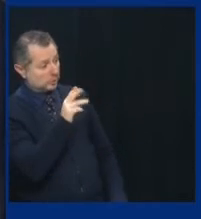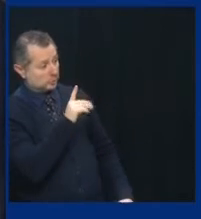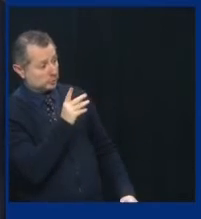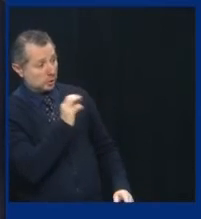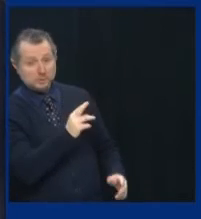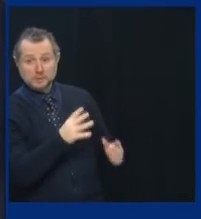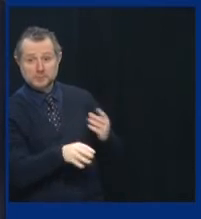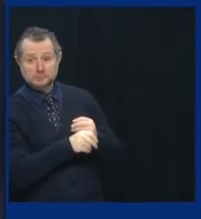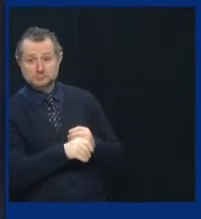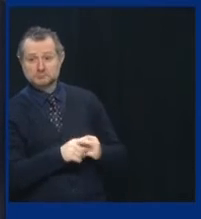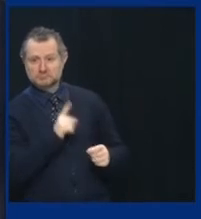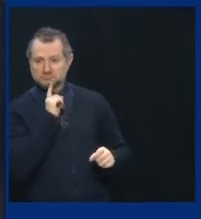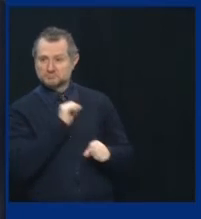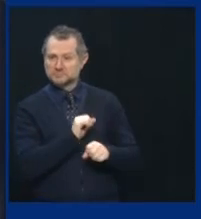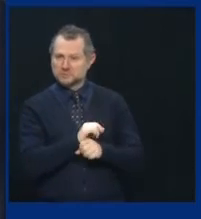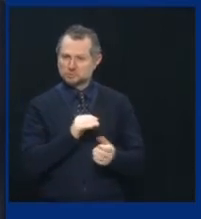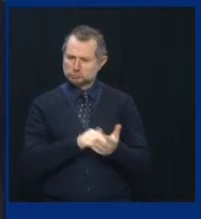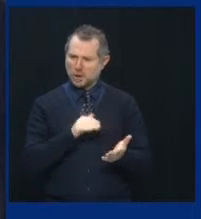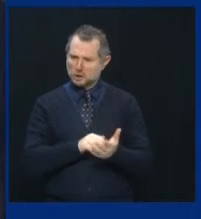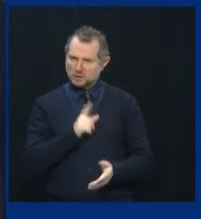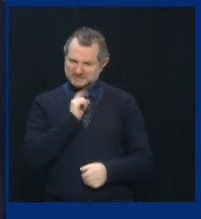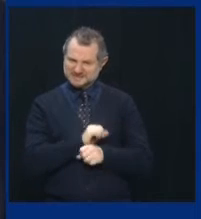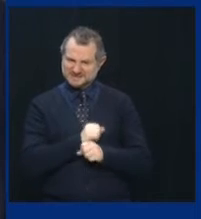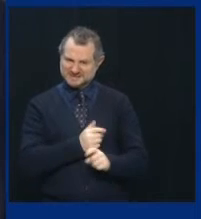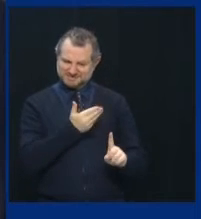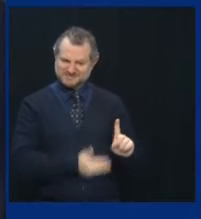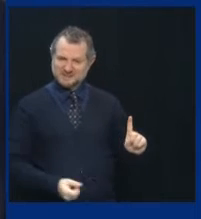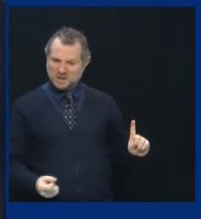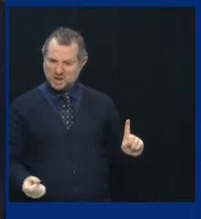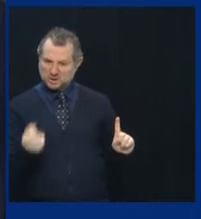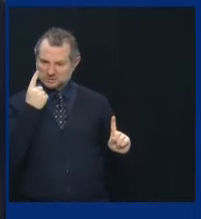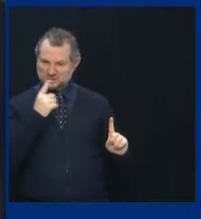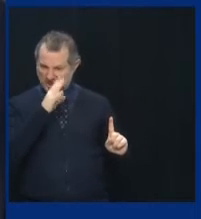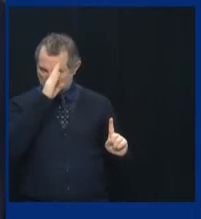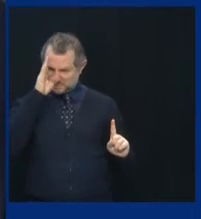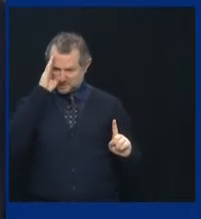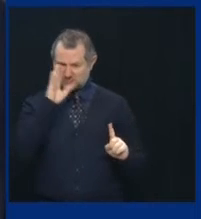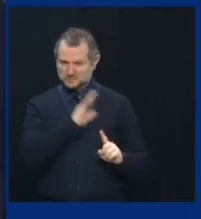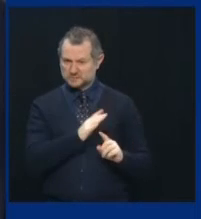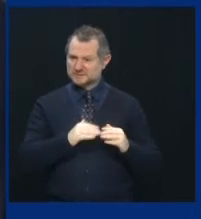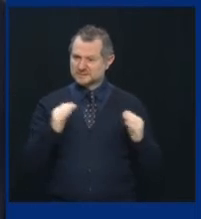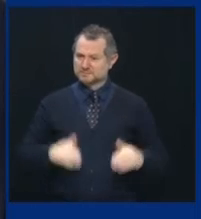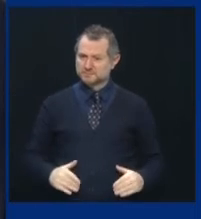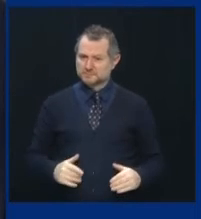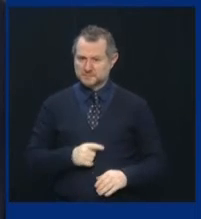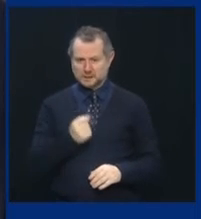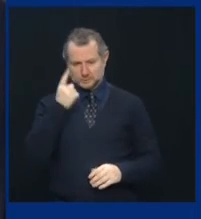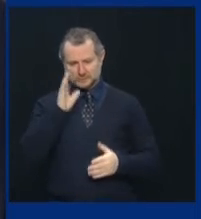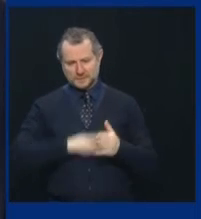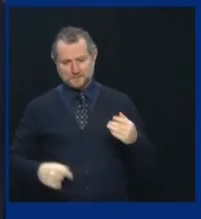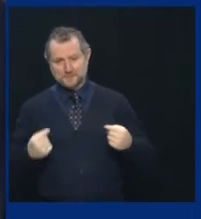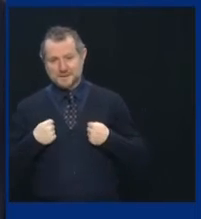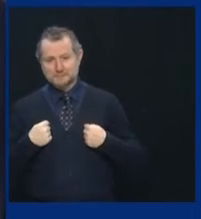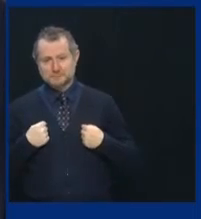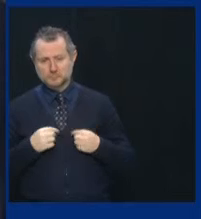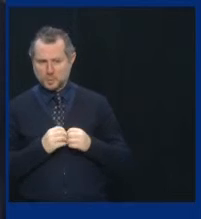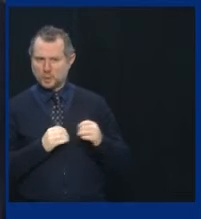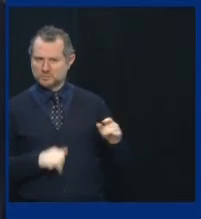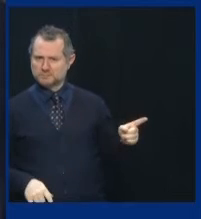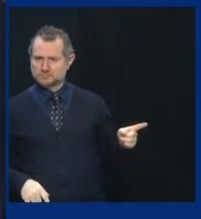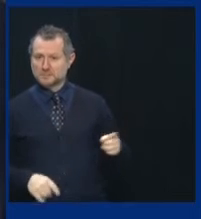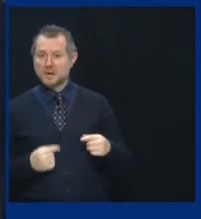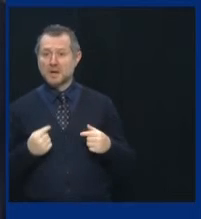a doctor and probably is more sympathetic to the hospitals and the bureaucracy than I am. See, I operate by the doctrine